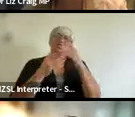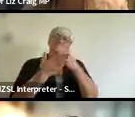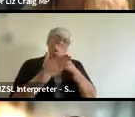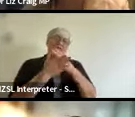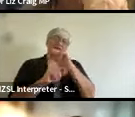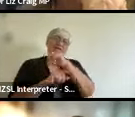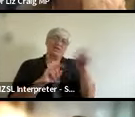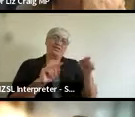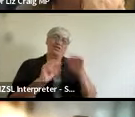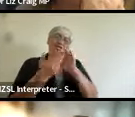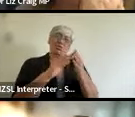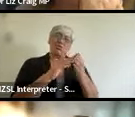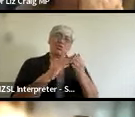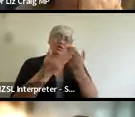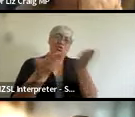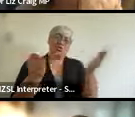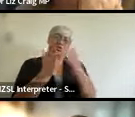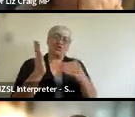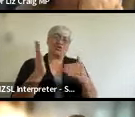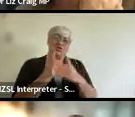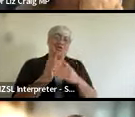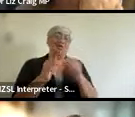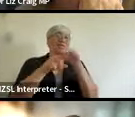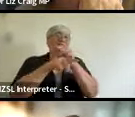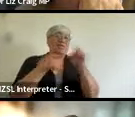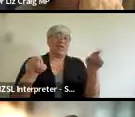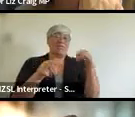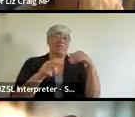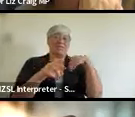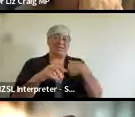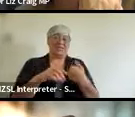society needs to be